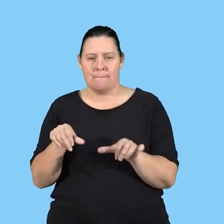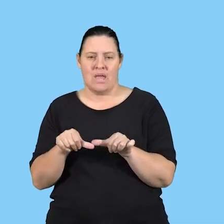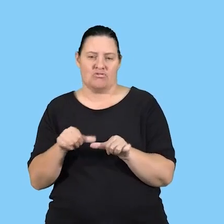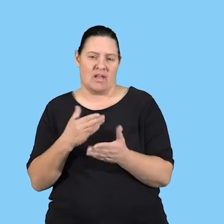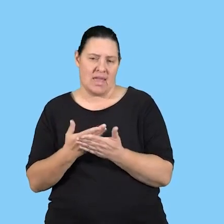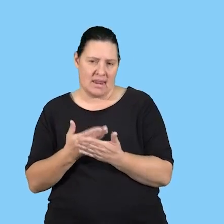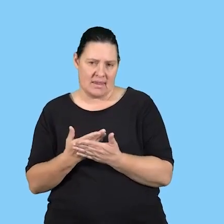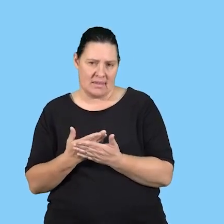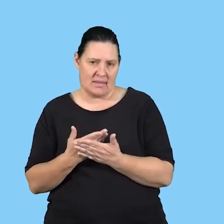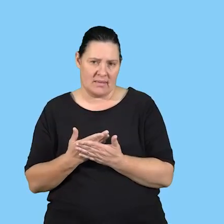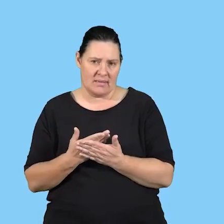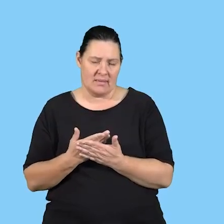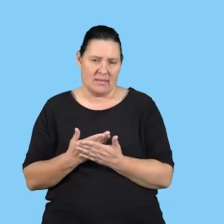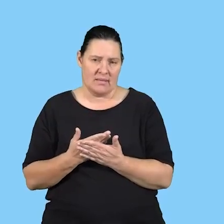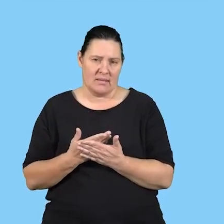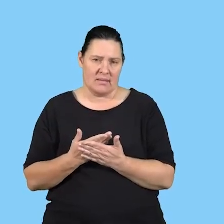acidity can be measured.